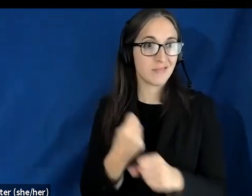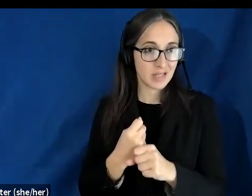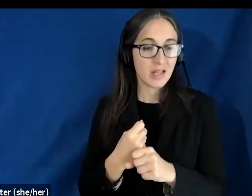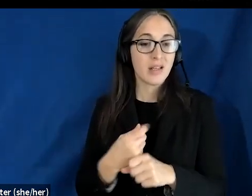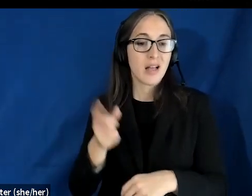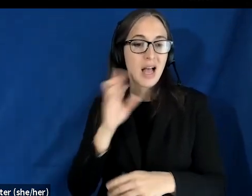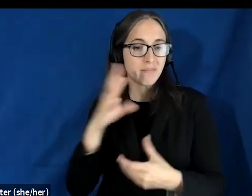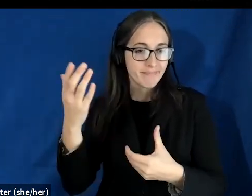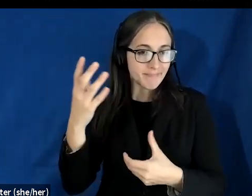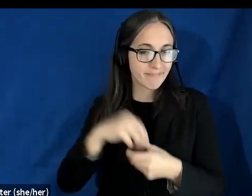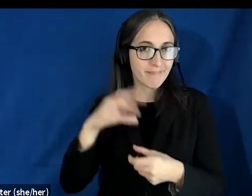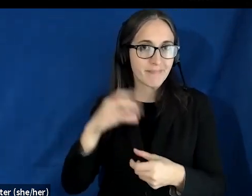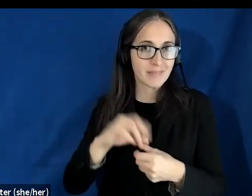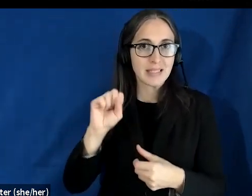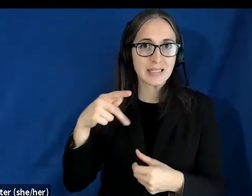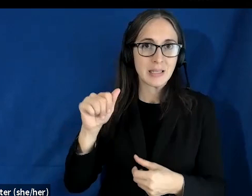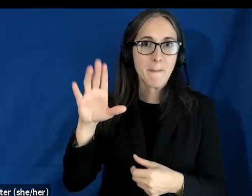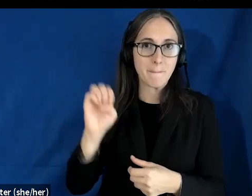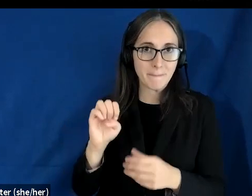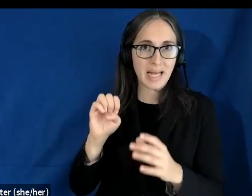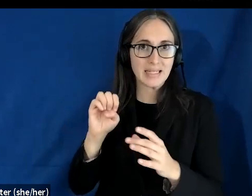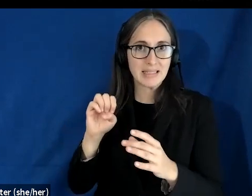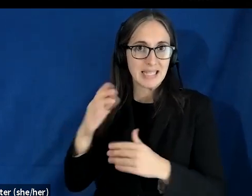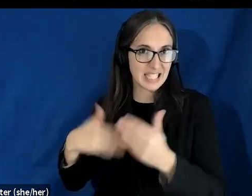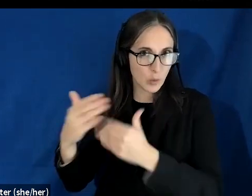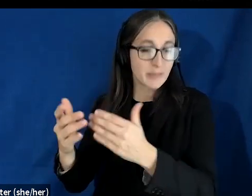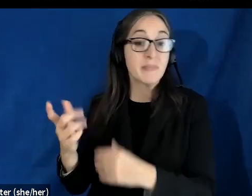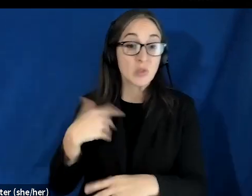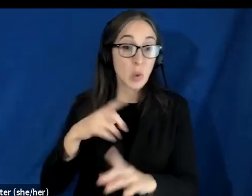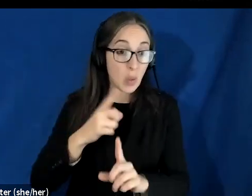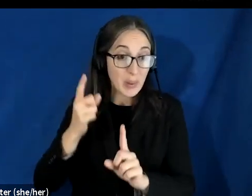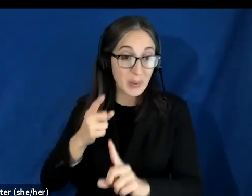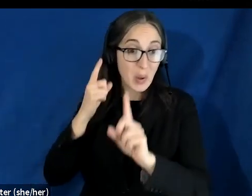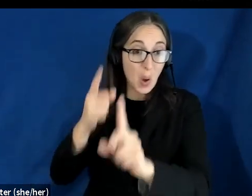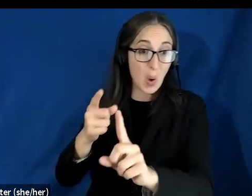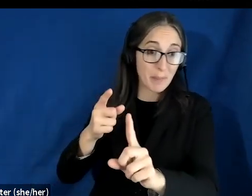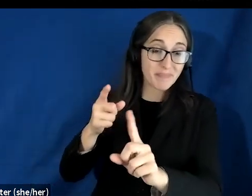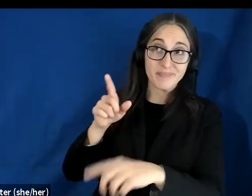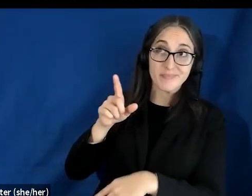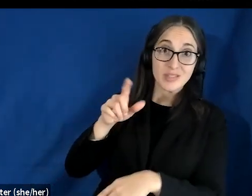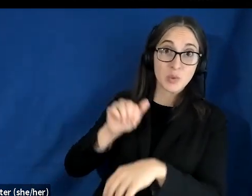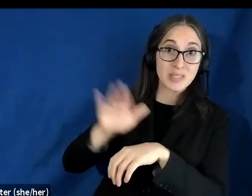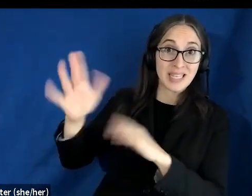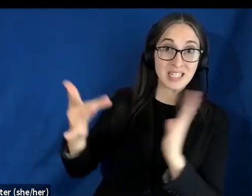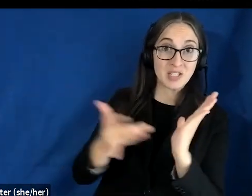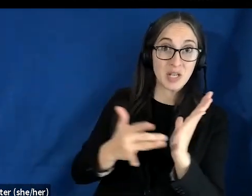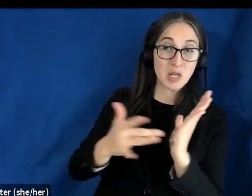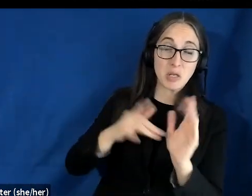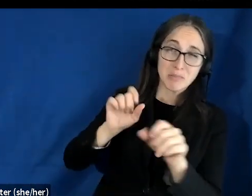Accelerator. And the goal was, that's right, to send that technology up to the space station